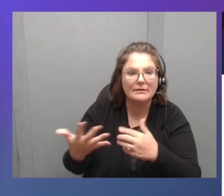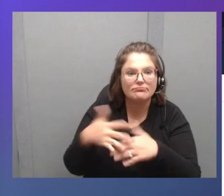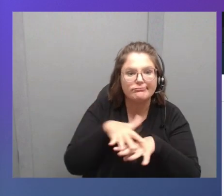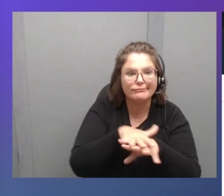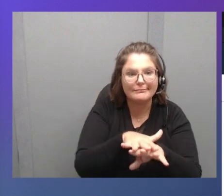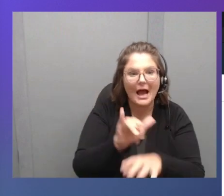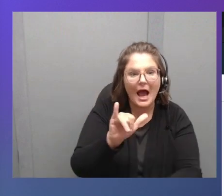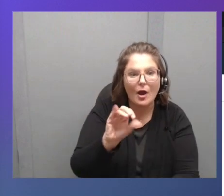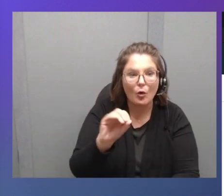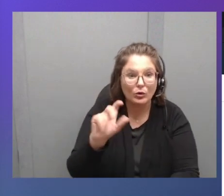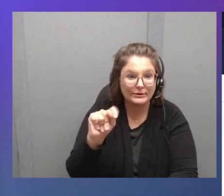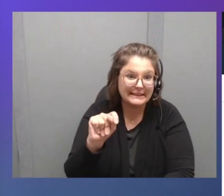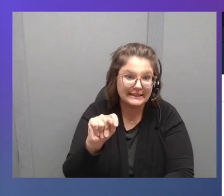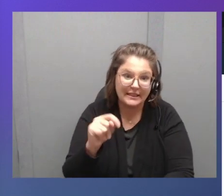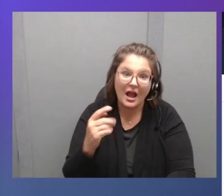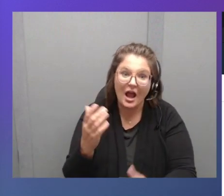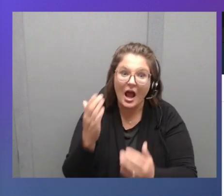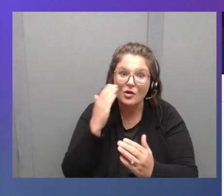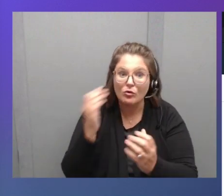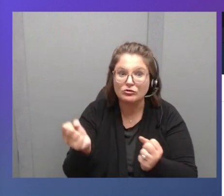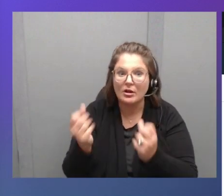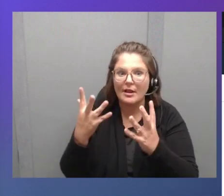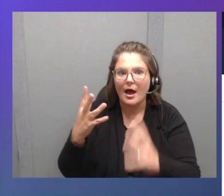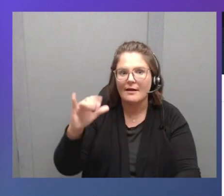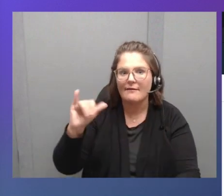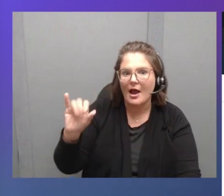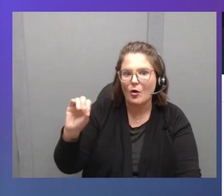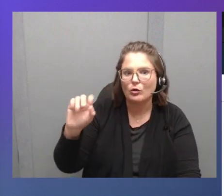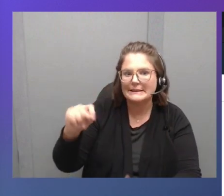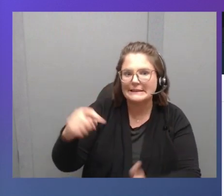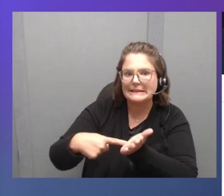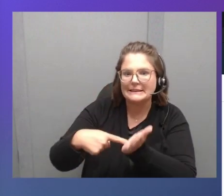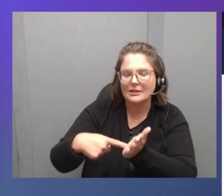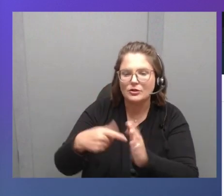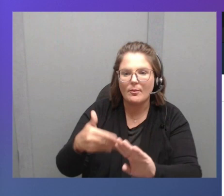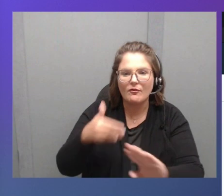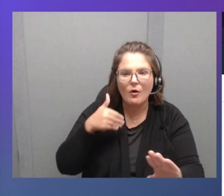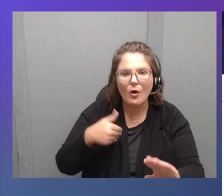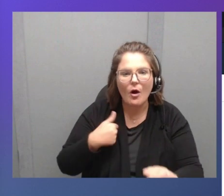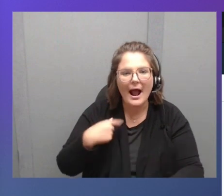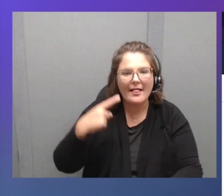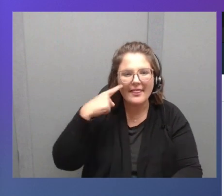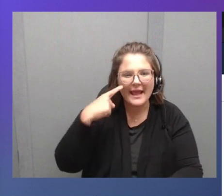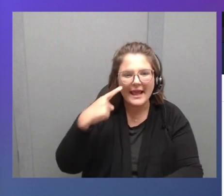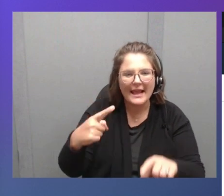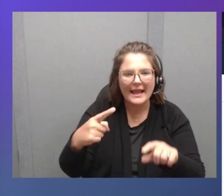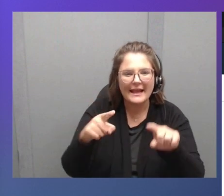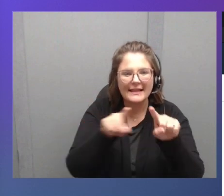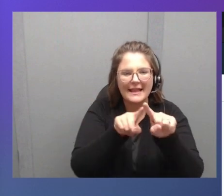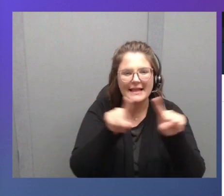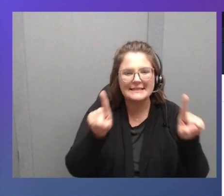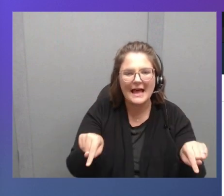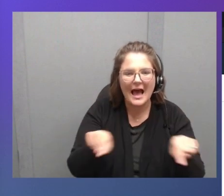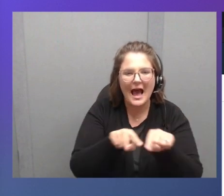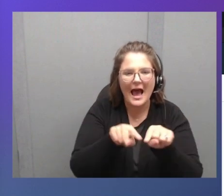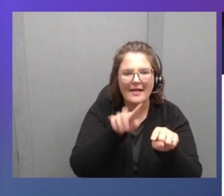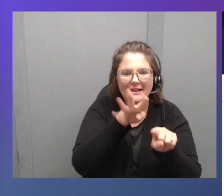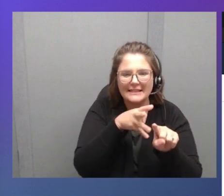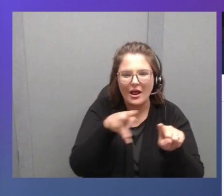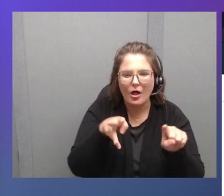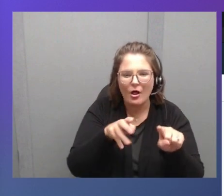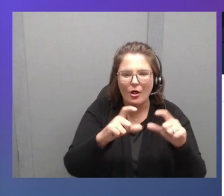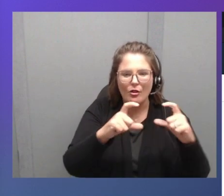know that there was a lot of IoT discussion earlier today. Yeah, I think in this slide, the scale is not there because those three bottom boxes can